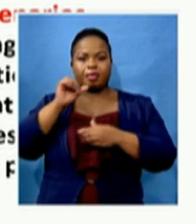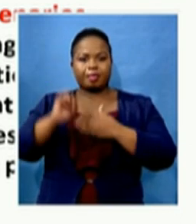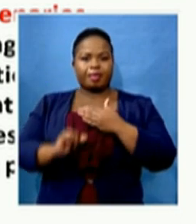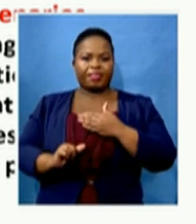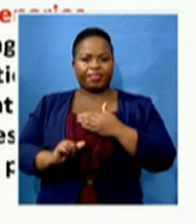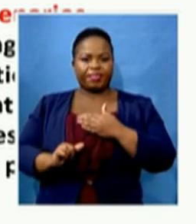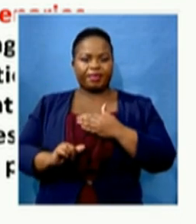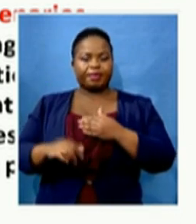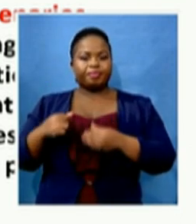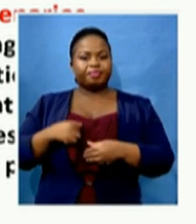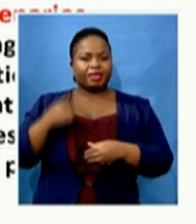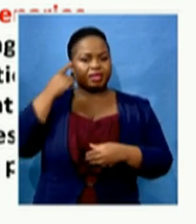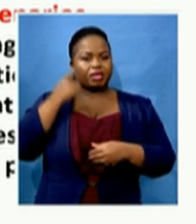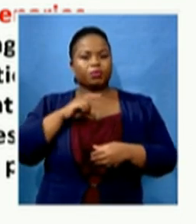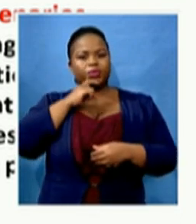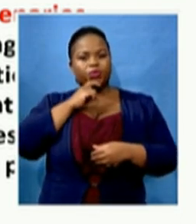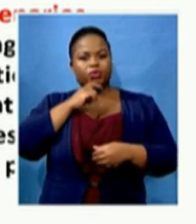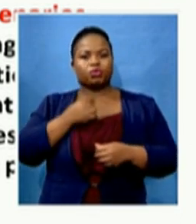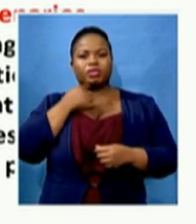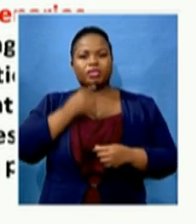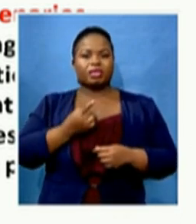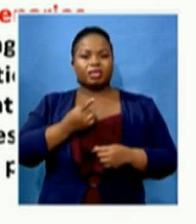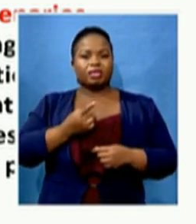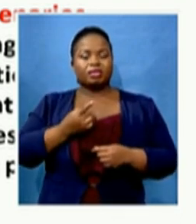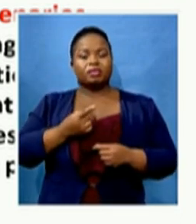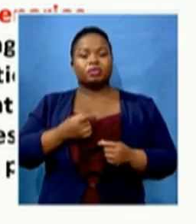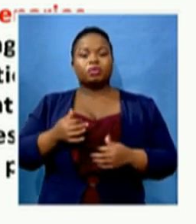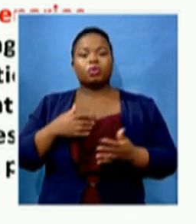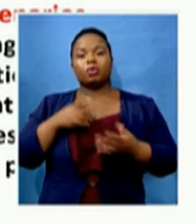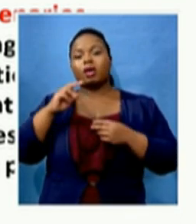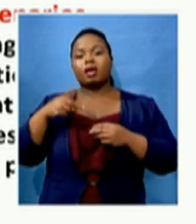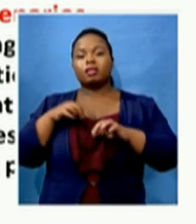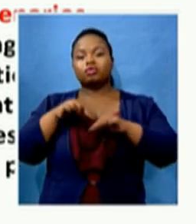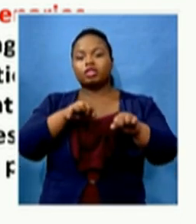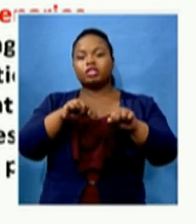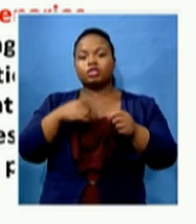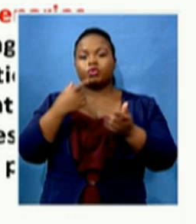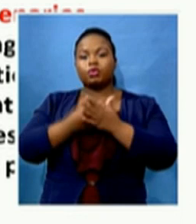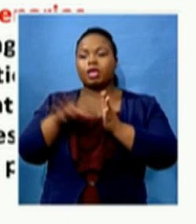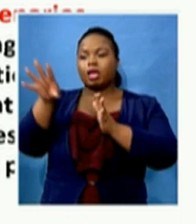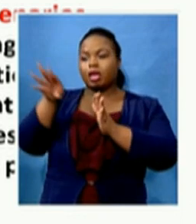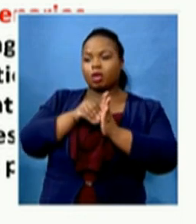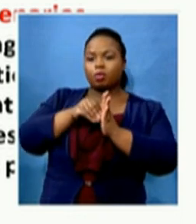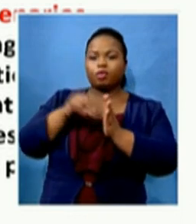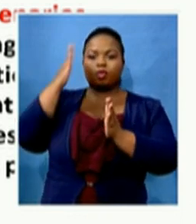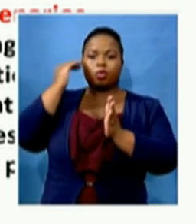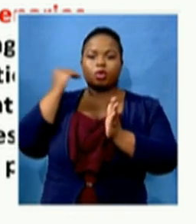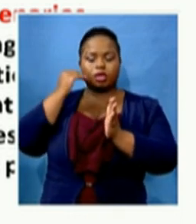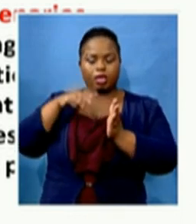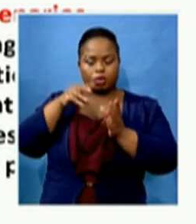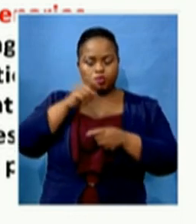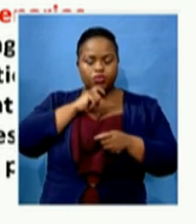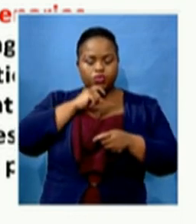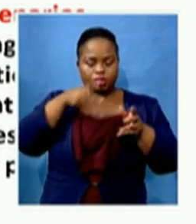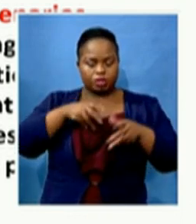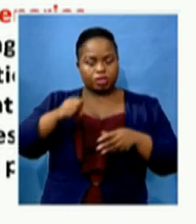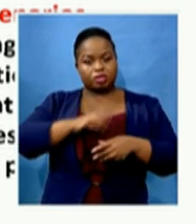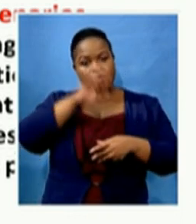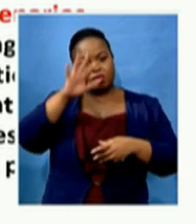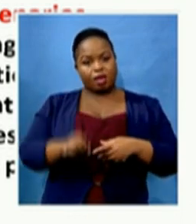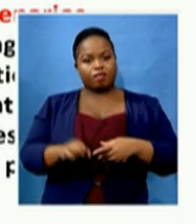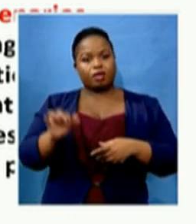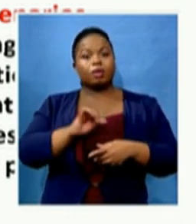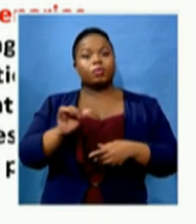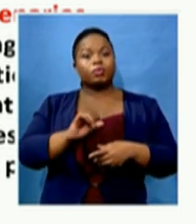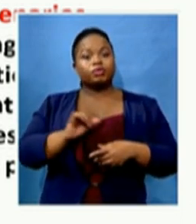mix of strategies could we actually do in South Africa to maximally and most efficiently